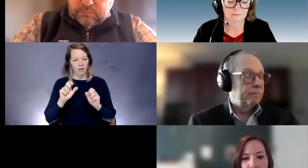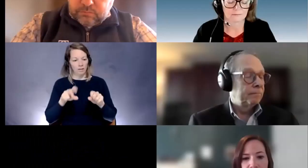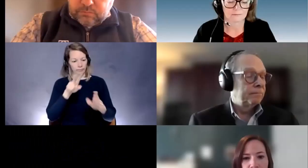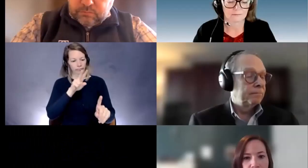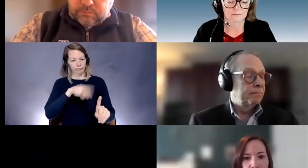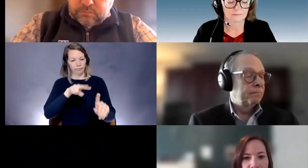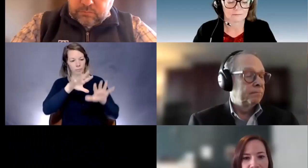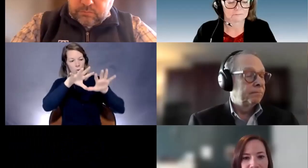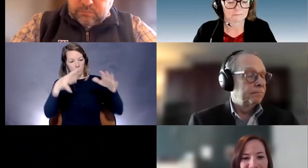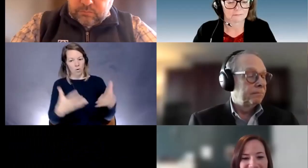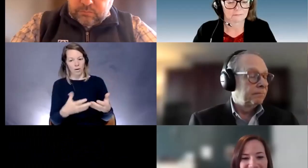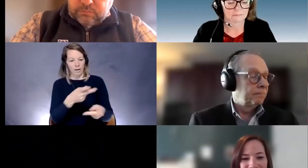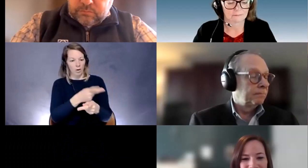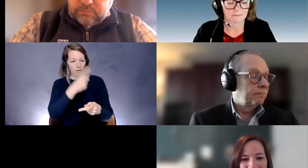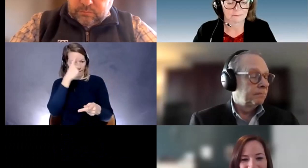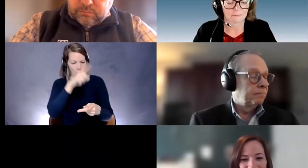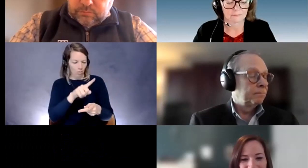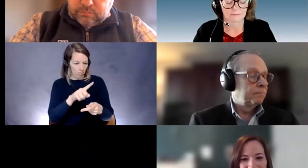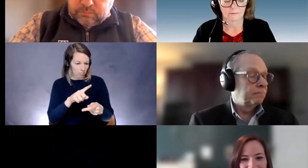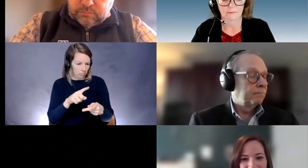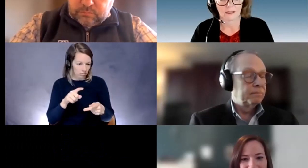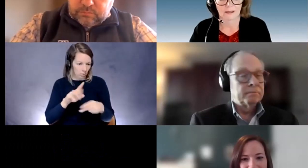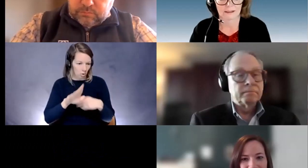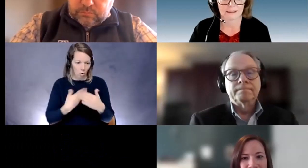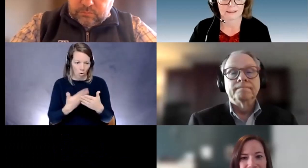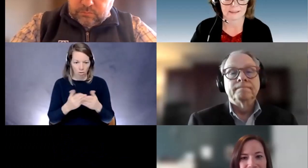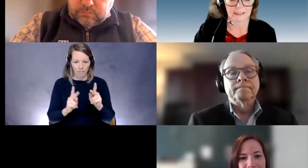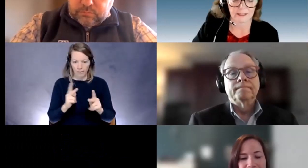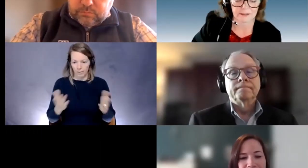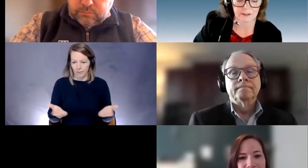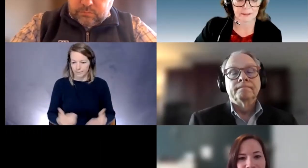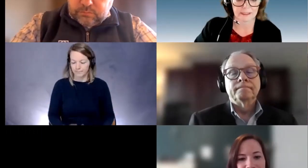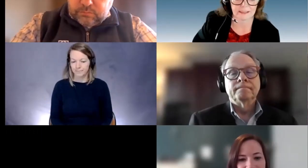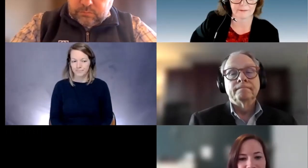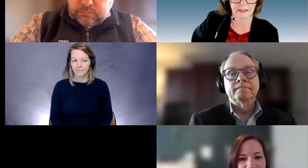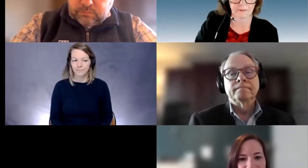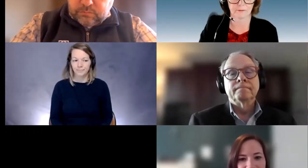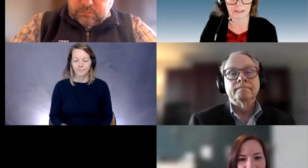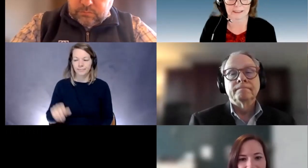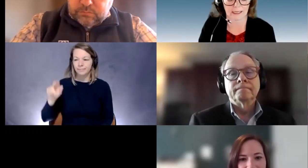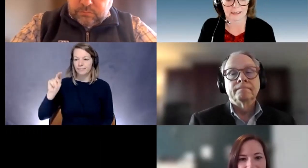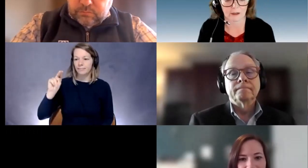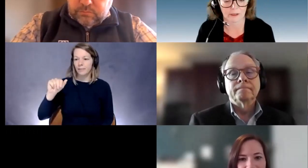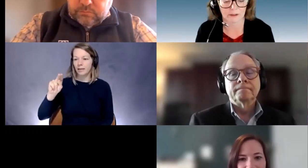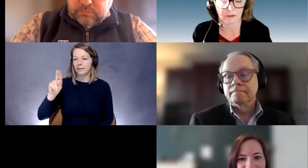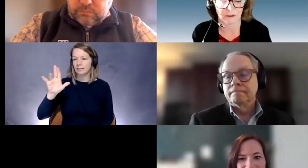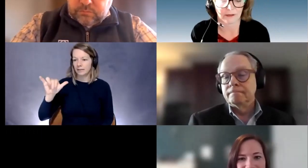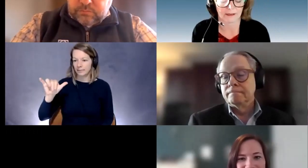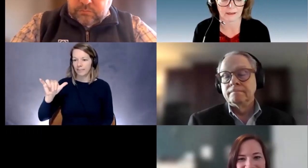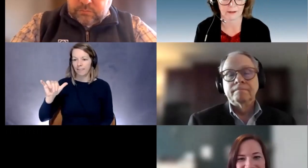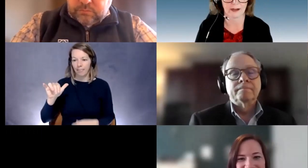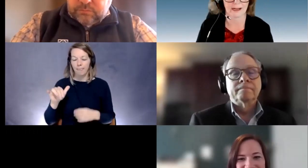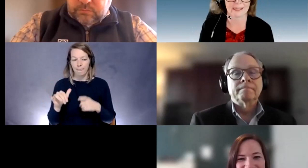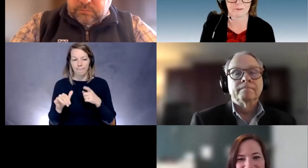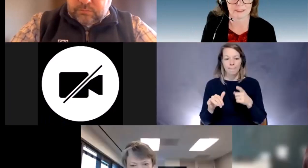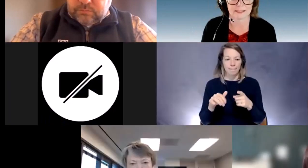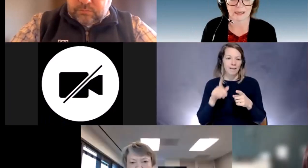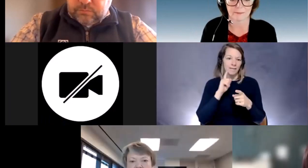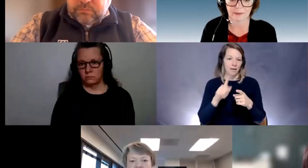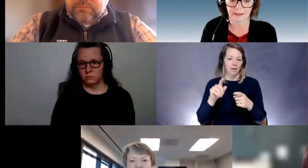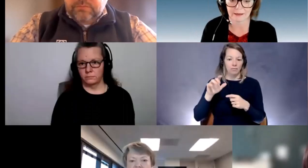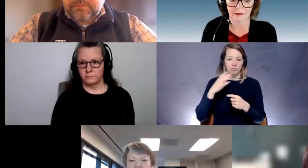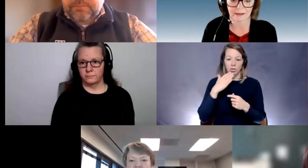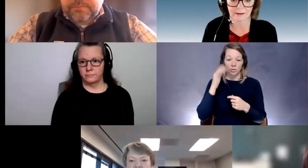And with that, I'll turn it back to you, Nancy. Excellent. Thank you so much, Stephanie. Really exciting to hear about the work going on at Ojai and